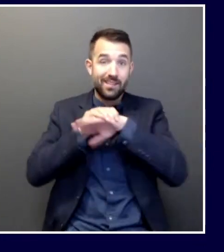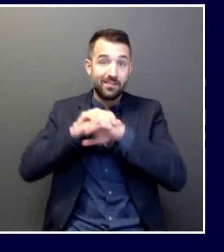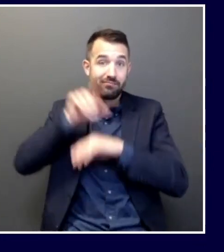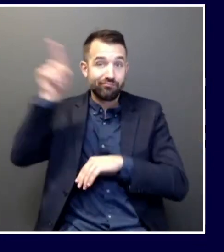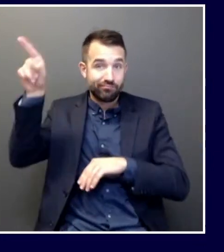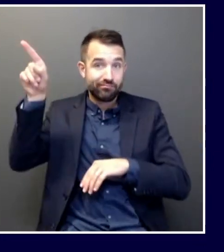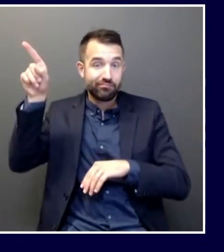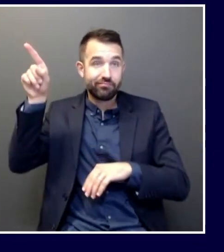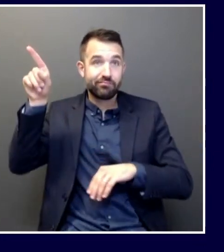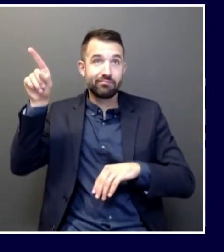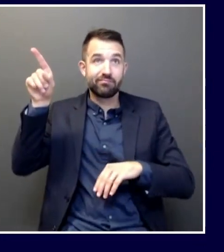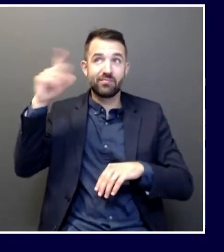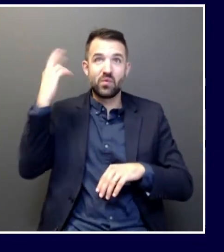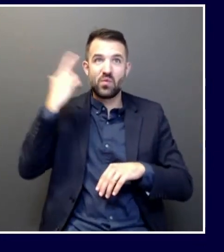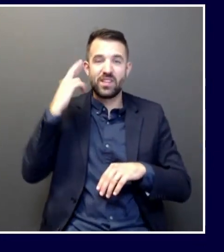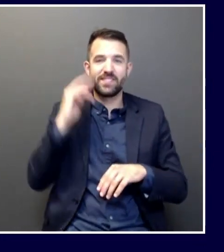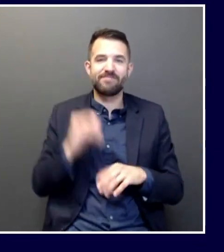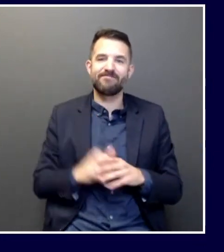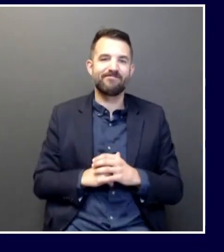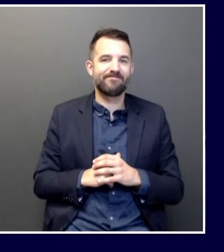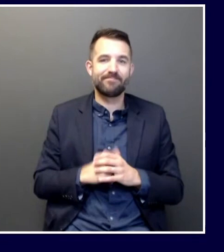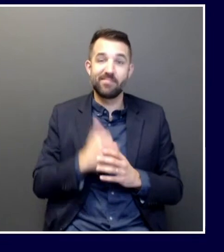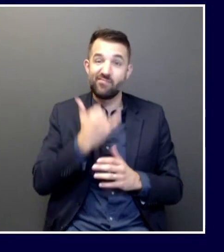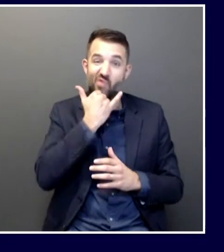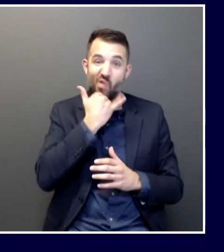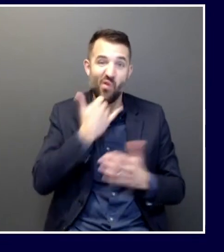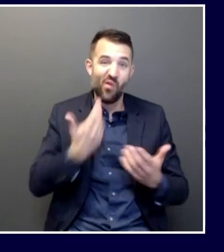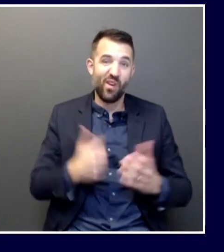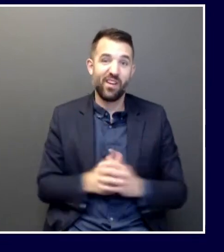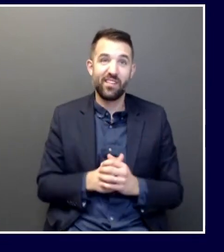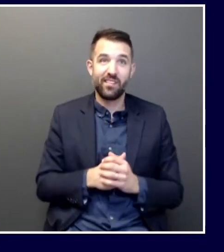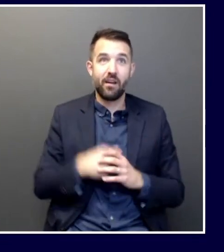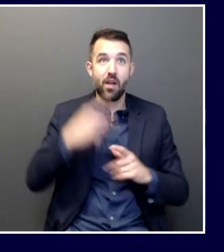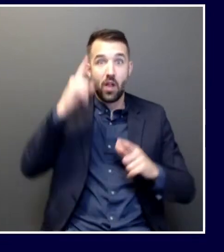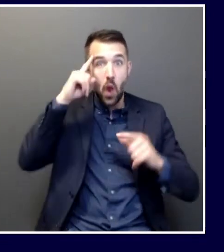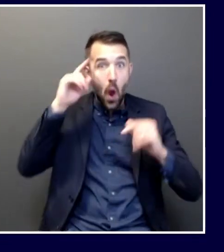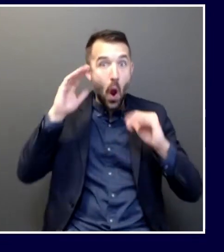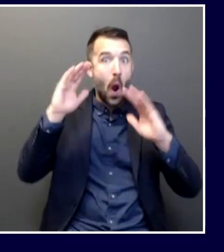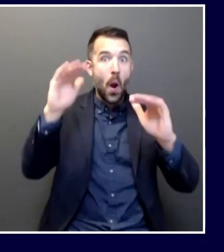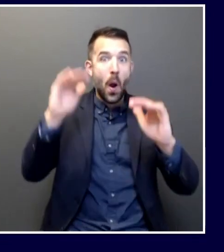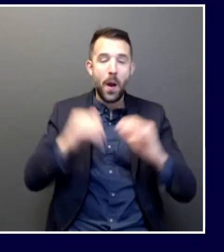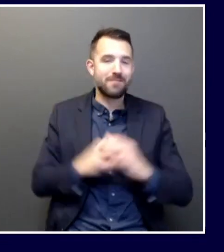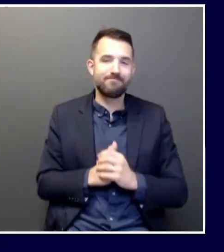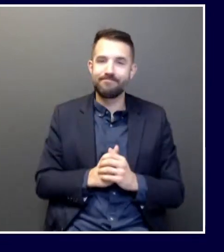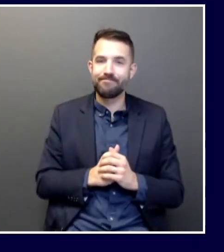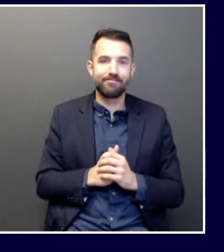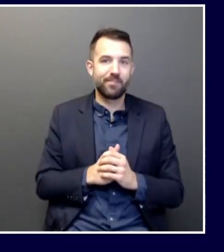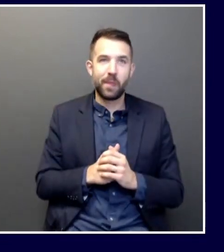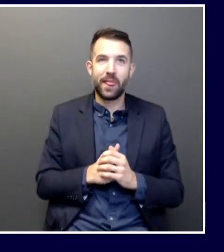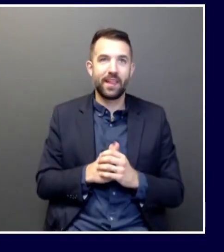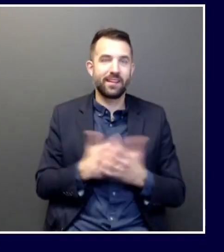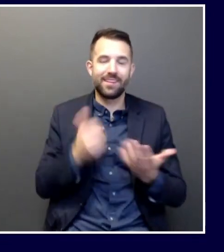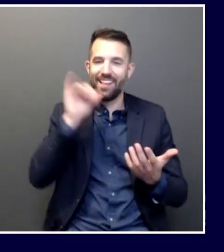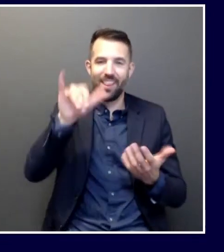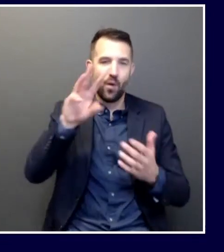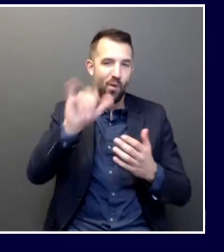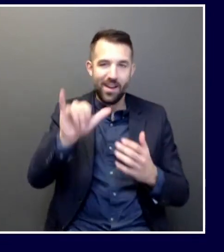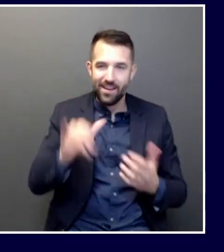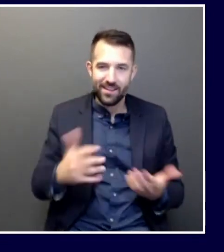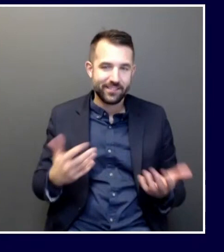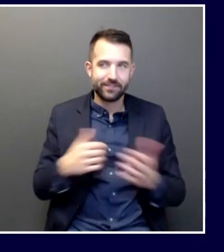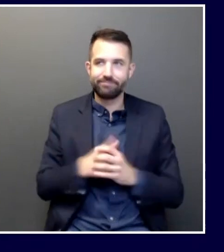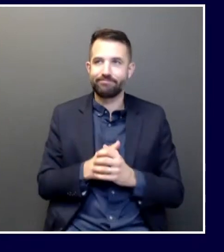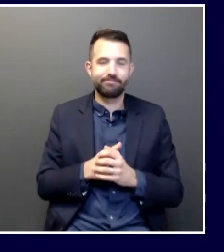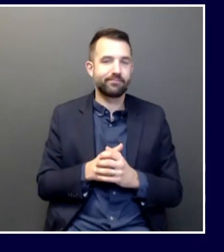would. In Maine, I think what has happened is two things. The first is, in light of our older than